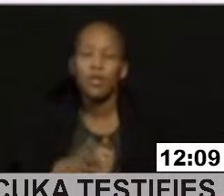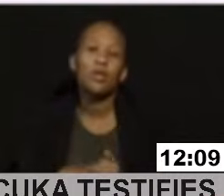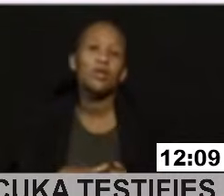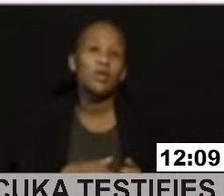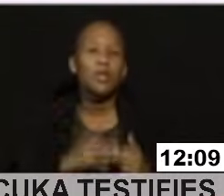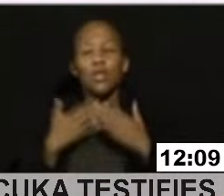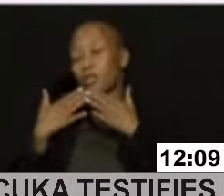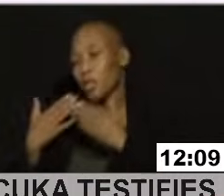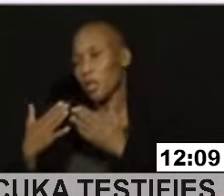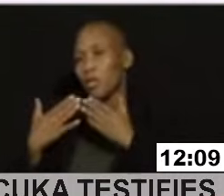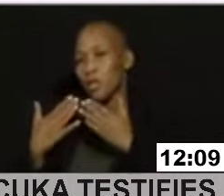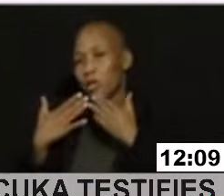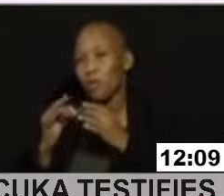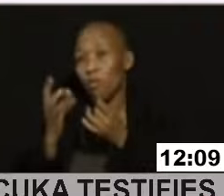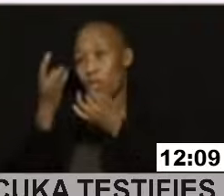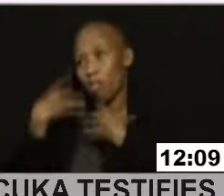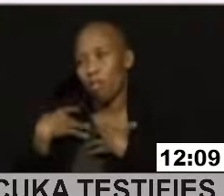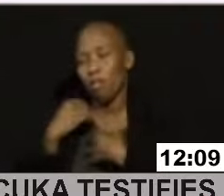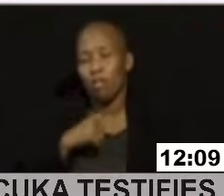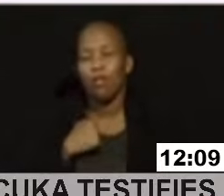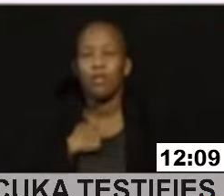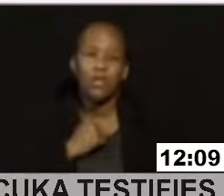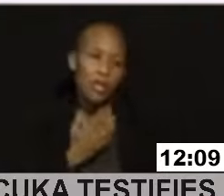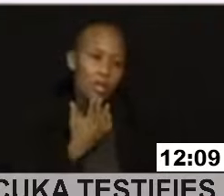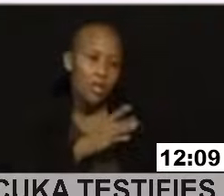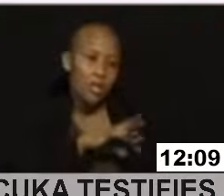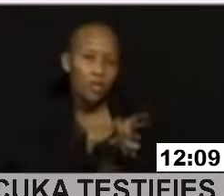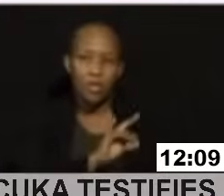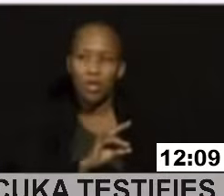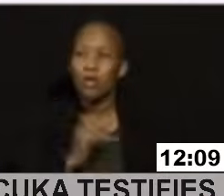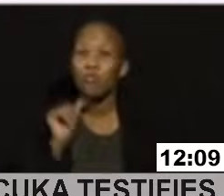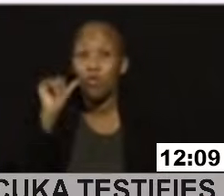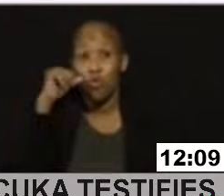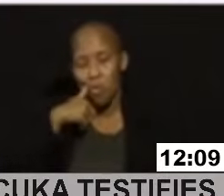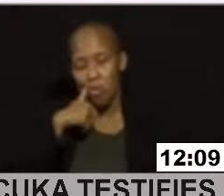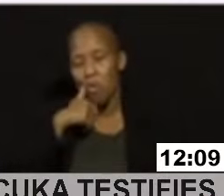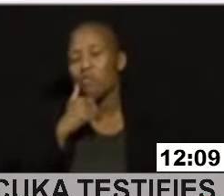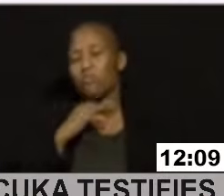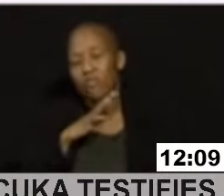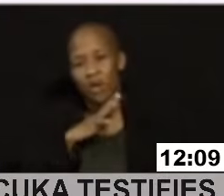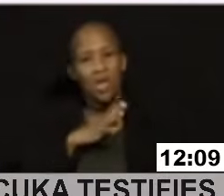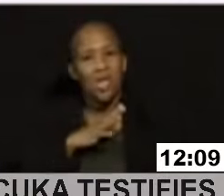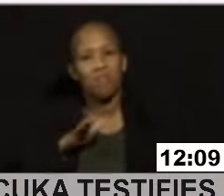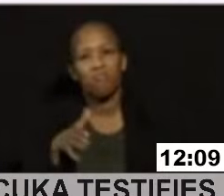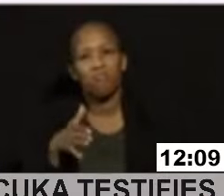that. As the Chair pleases. Thank you. You are excused for tomorrow.